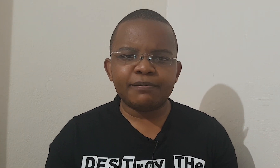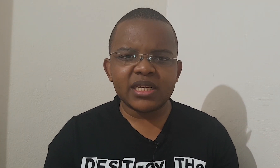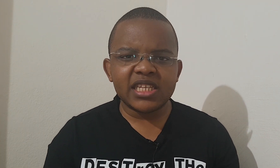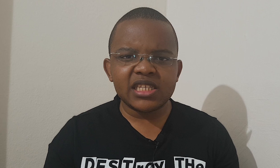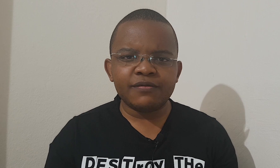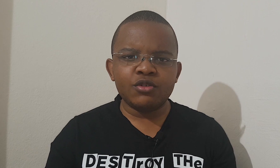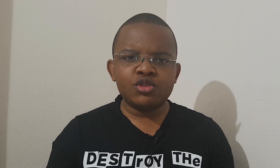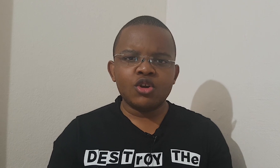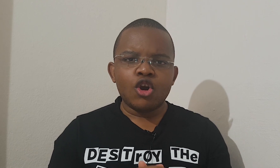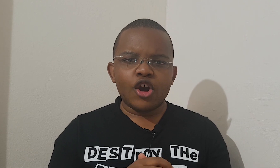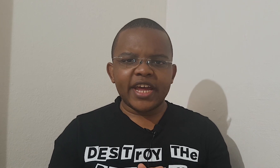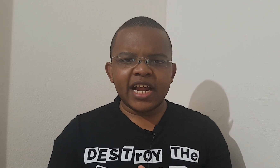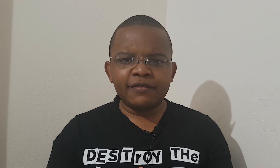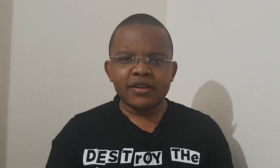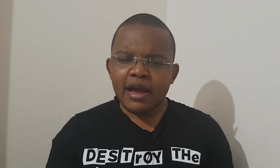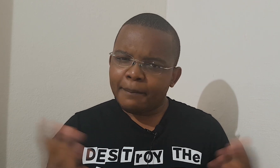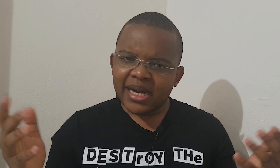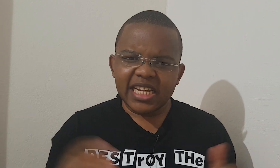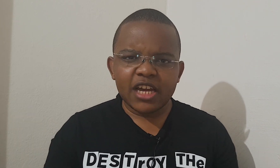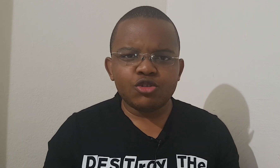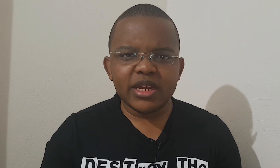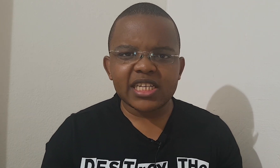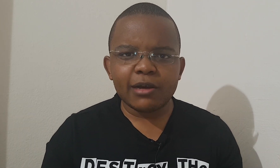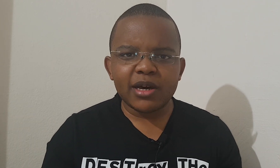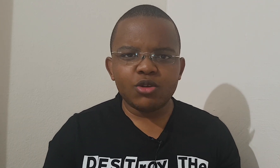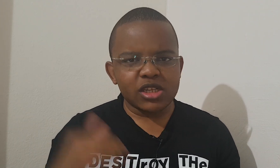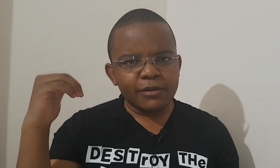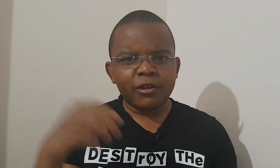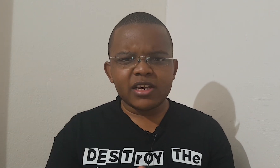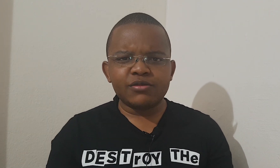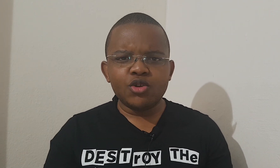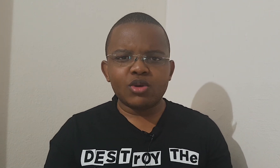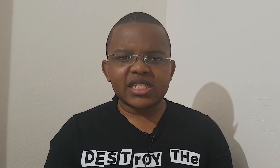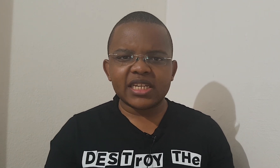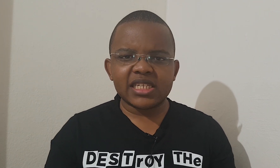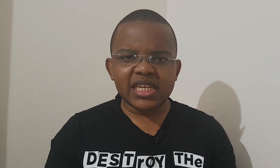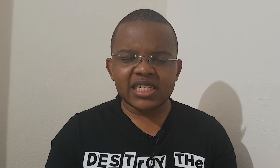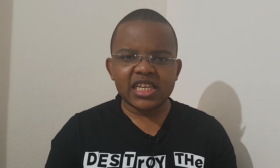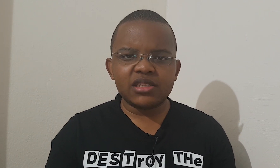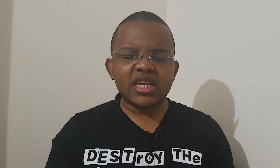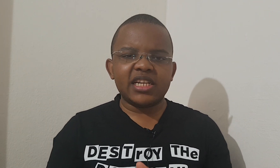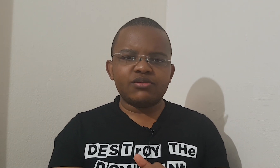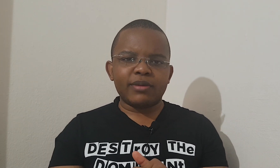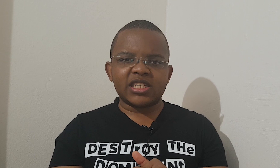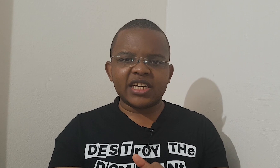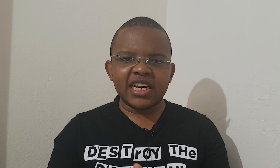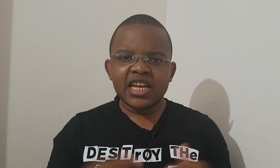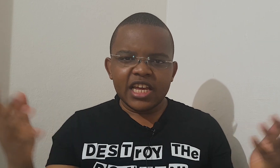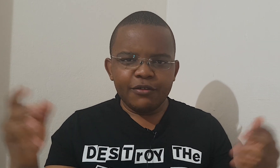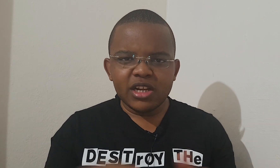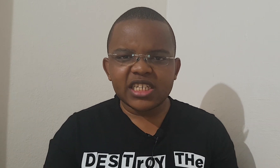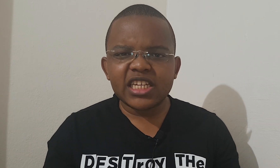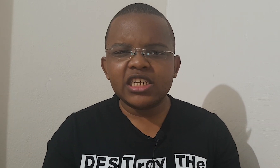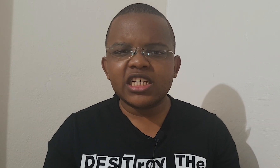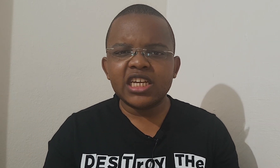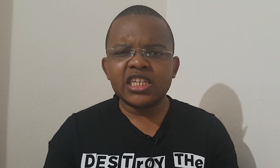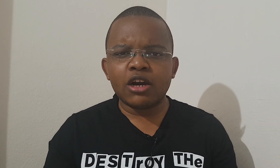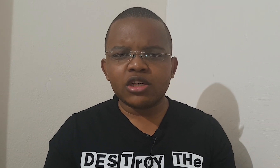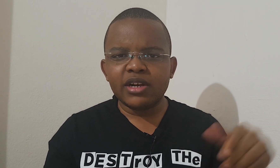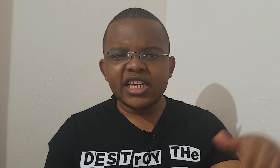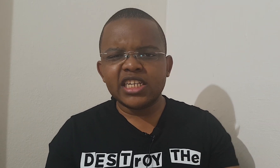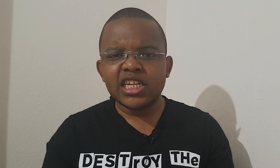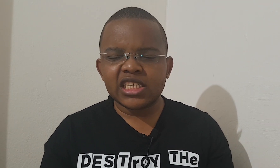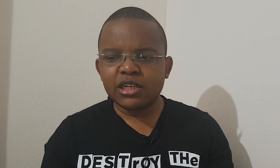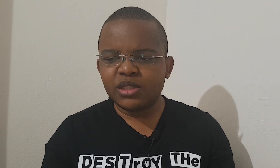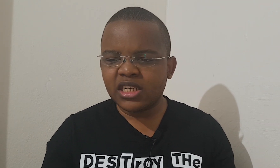challenged the president's views on health. But I had to make a summary because the previous video was a success, at least for my channel. If you're interested in checking